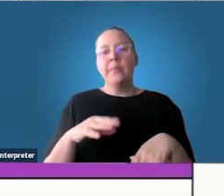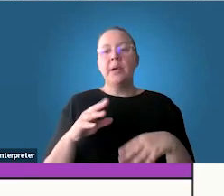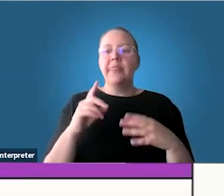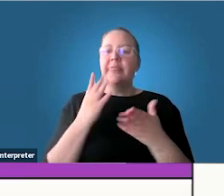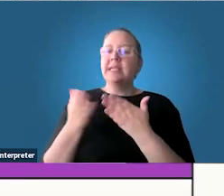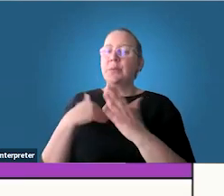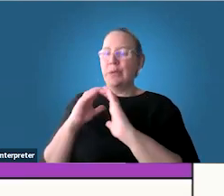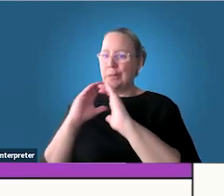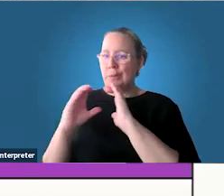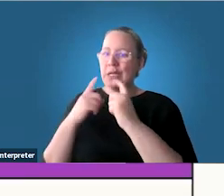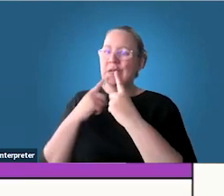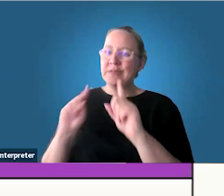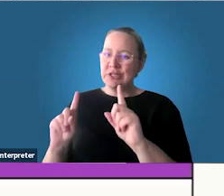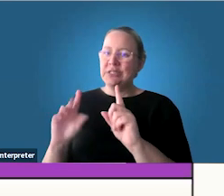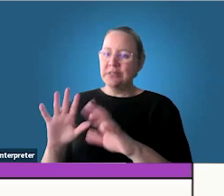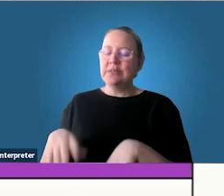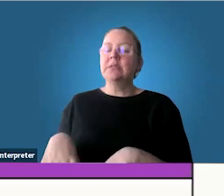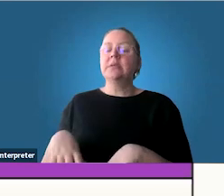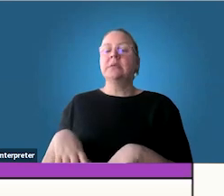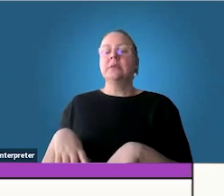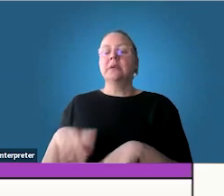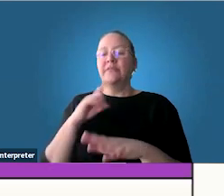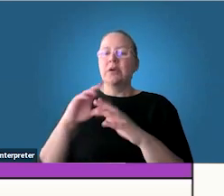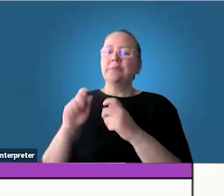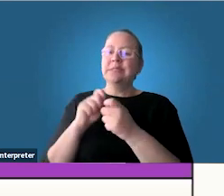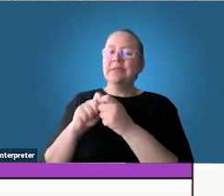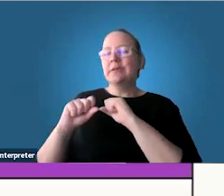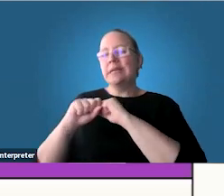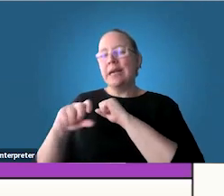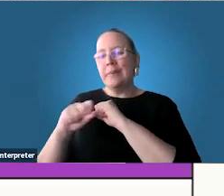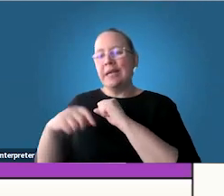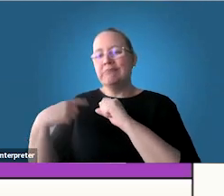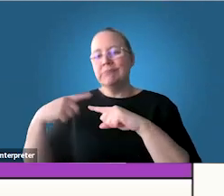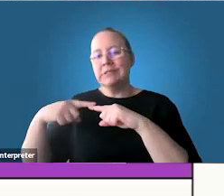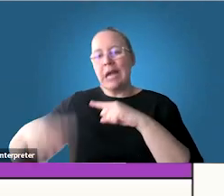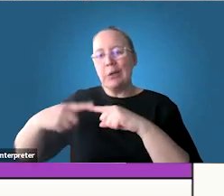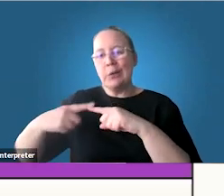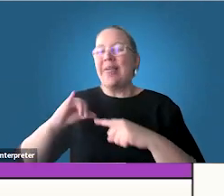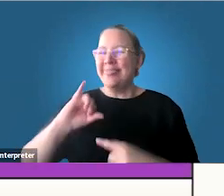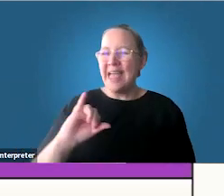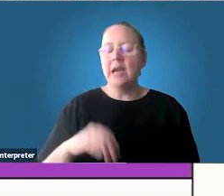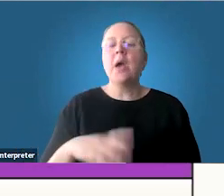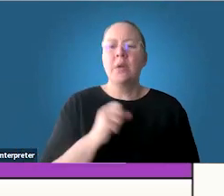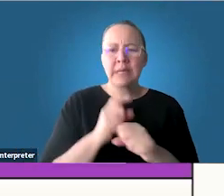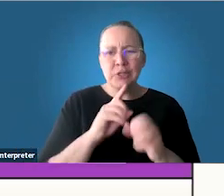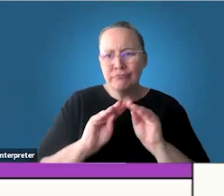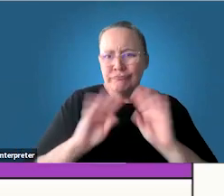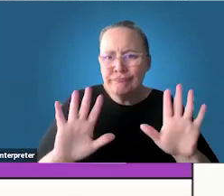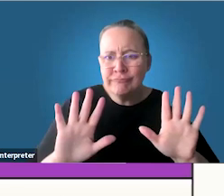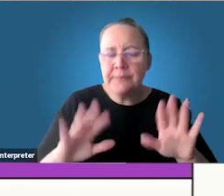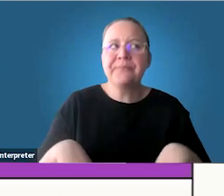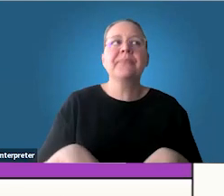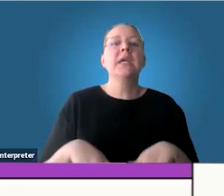can communicate and achieve in weeks, months, or a campaign cycle. And I think I really want to make clear that I don't think